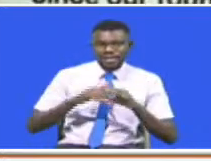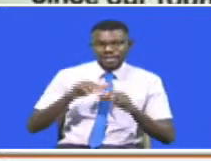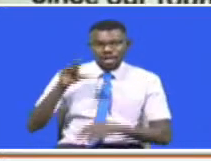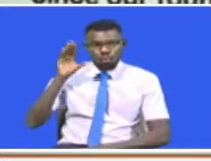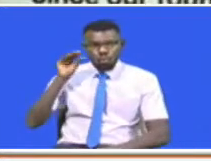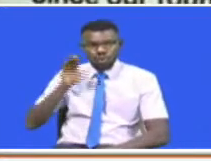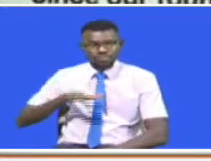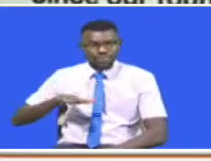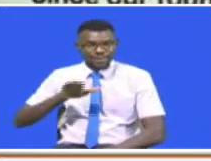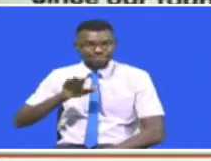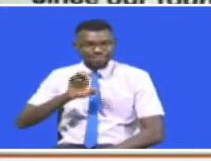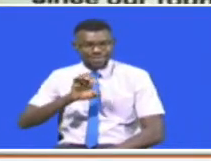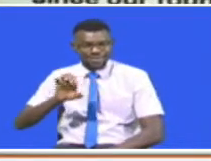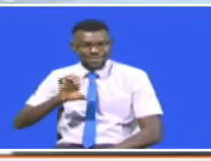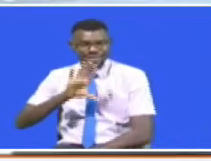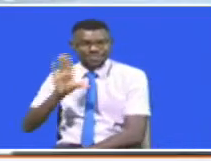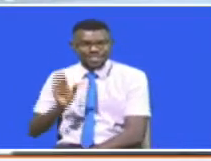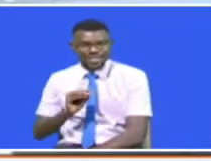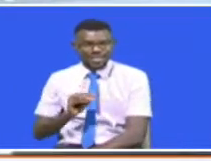of East Africa.